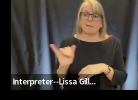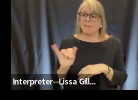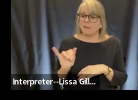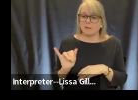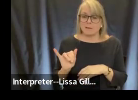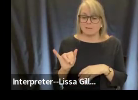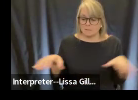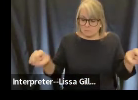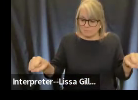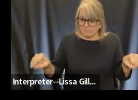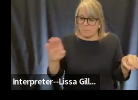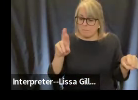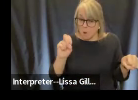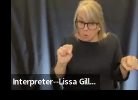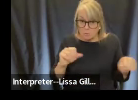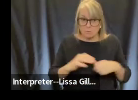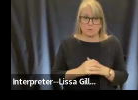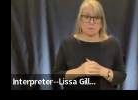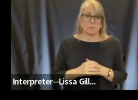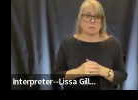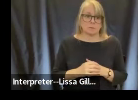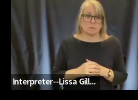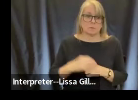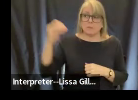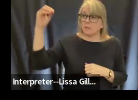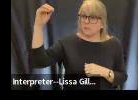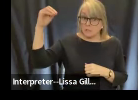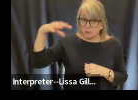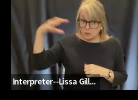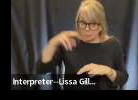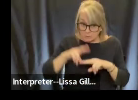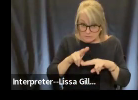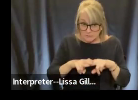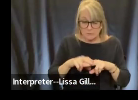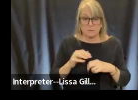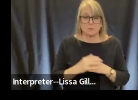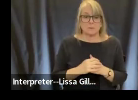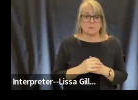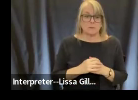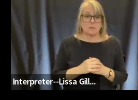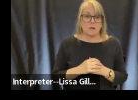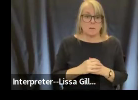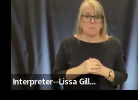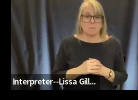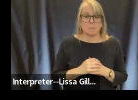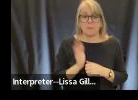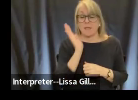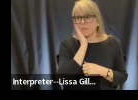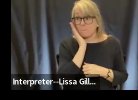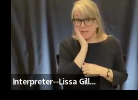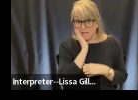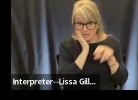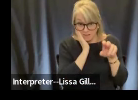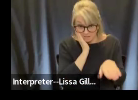to remedy that fall when it occurs. Having grab bars in the shower and the tubs, having a shower seat, and even a